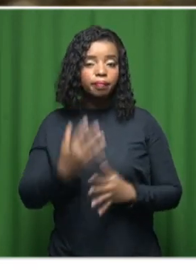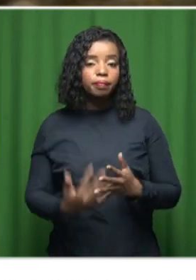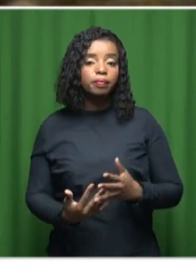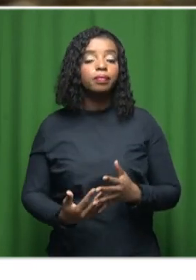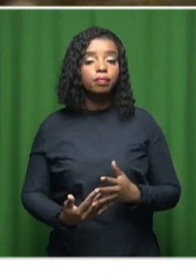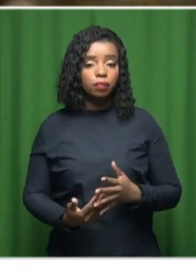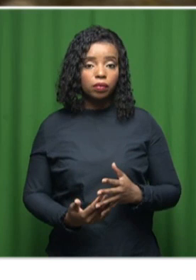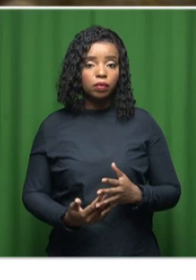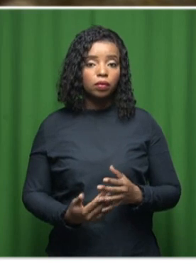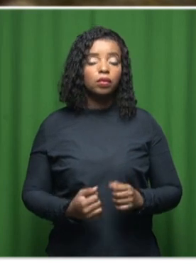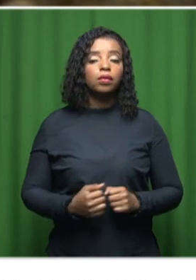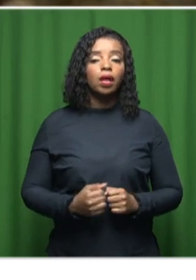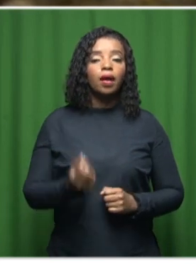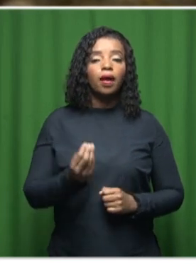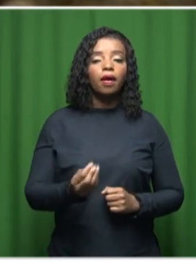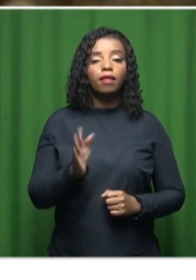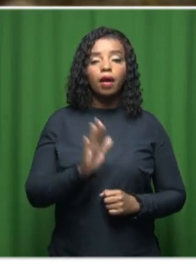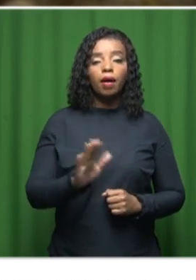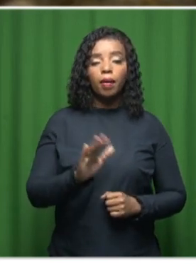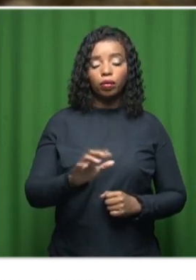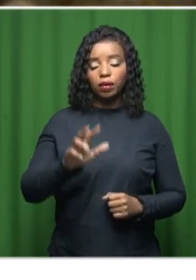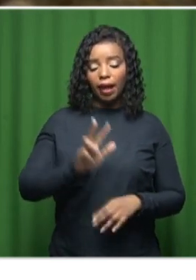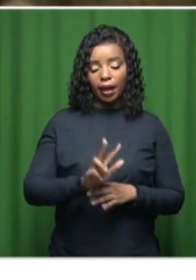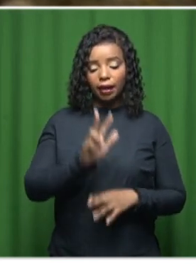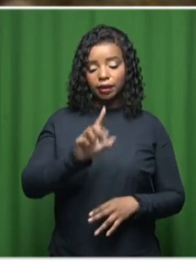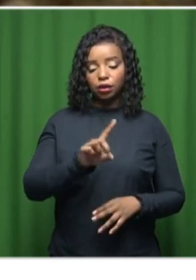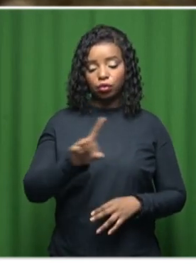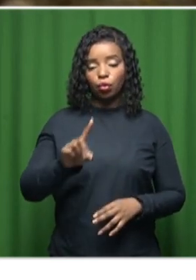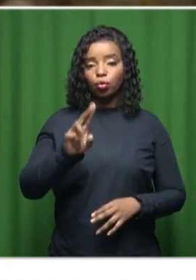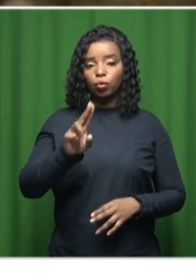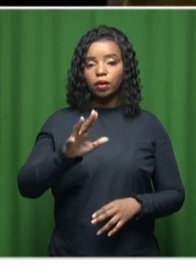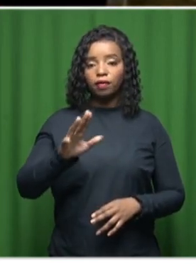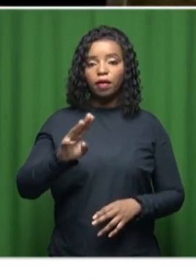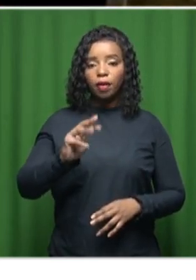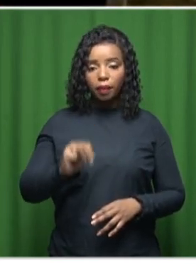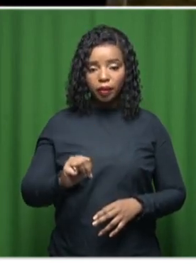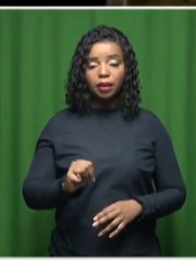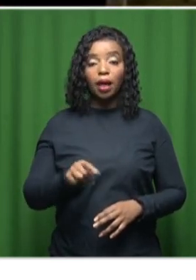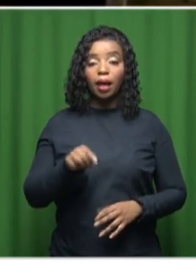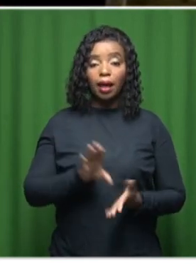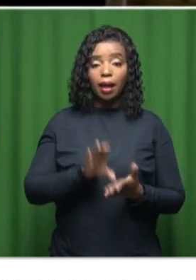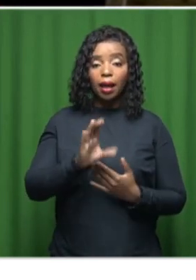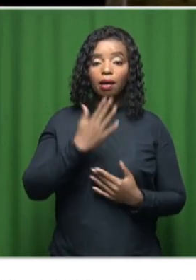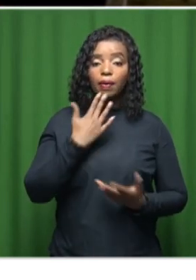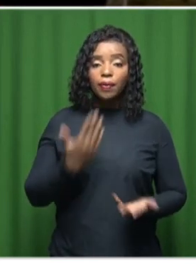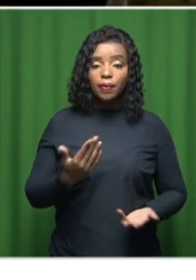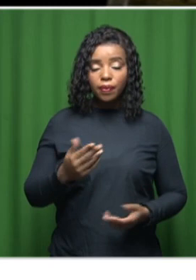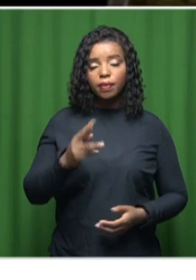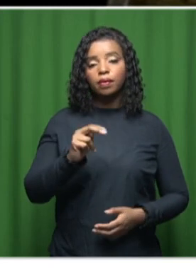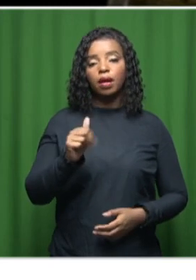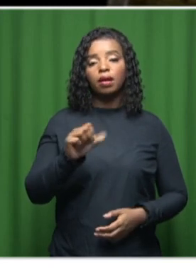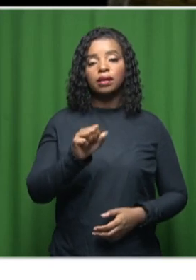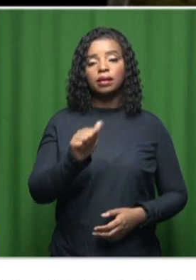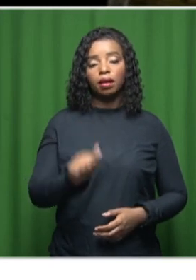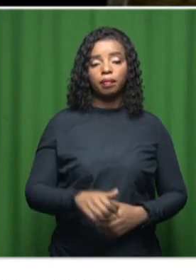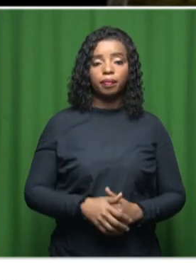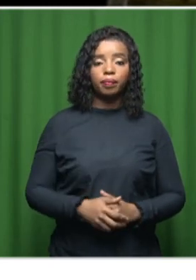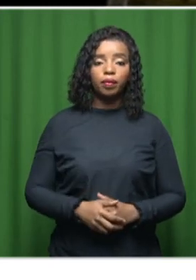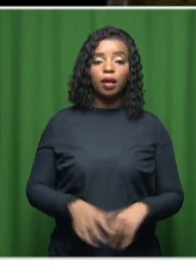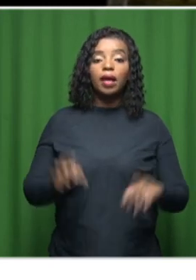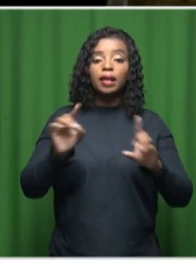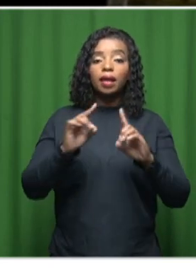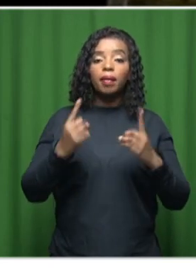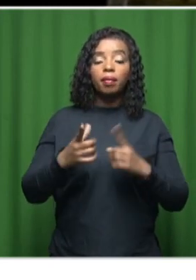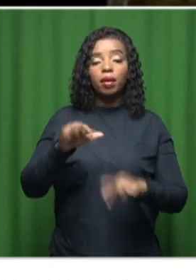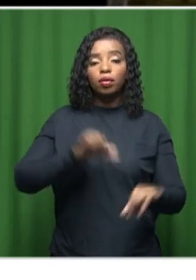have the 18 to 25 meter legs antenna sponsored by NASA. Department of Science and Innovation will